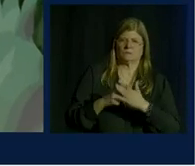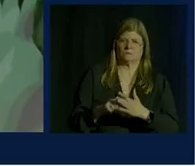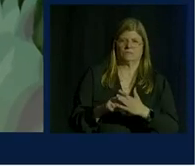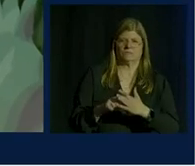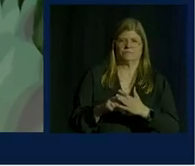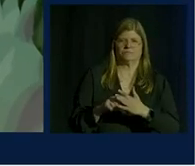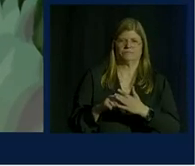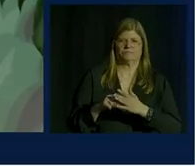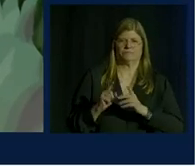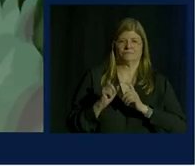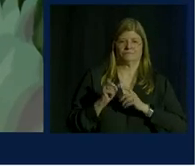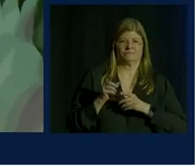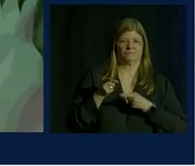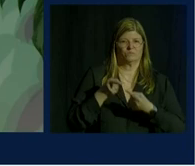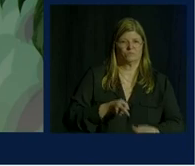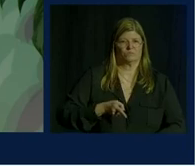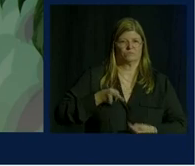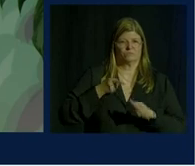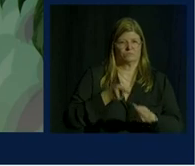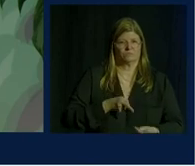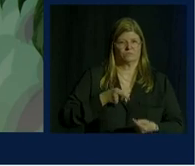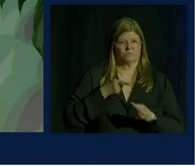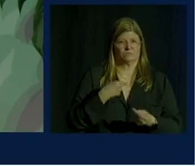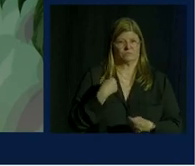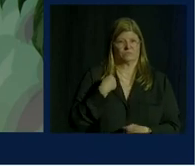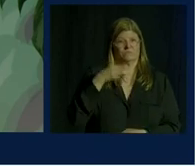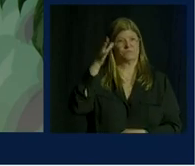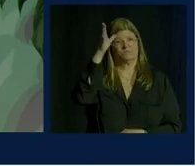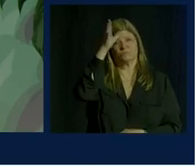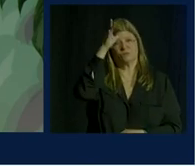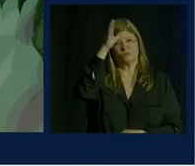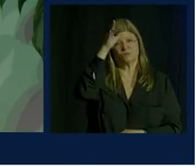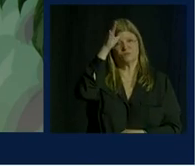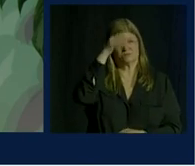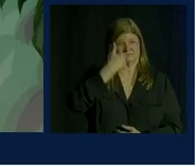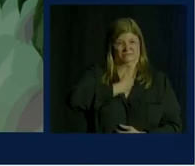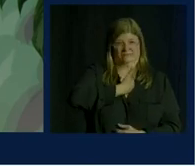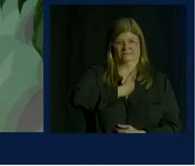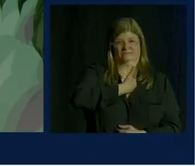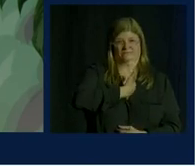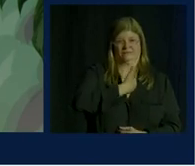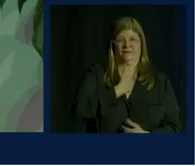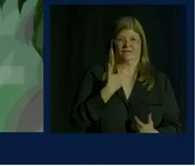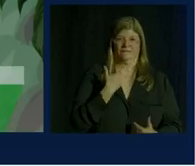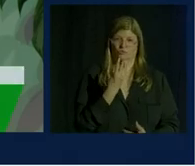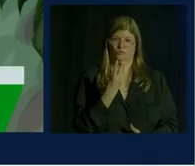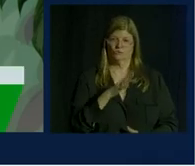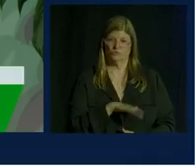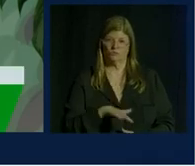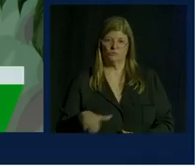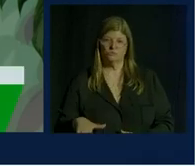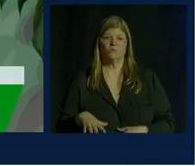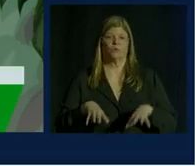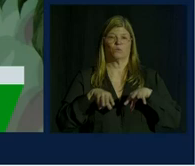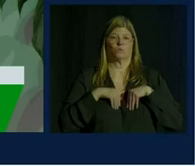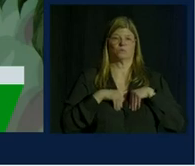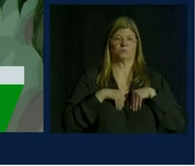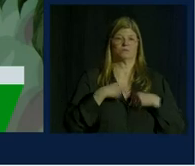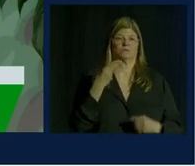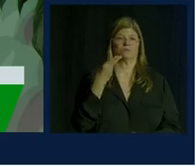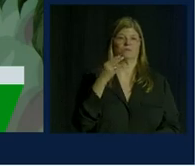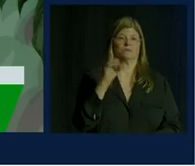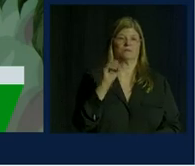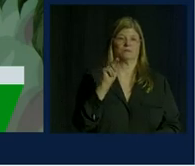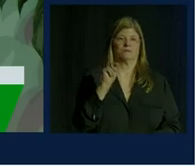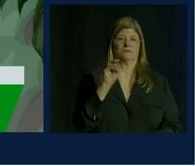am the father of Naya and Zuri Byers. They are the owners of Honey Bunny Boutique. And I say that often because, crazy